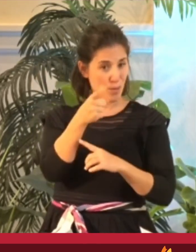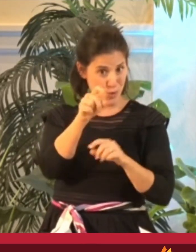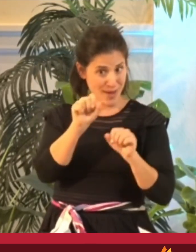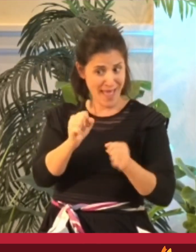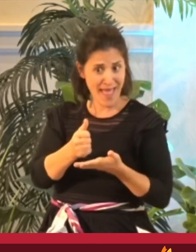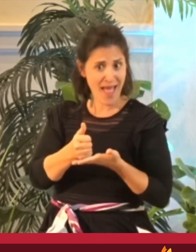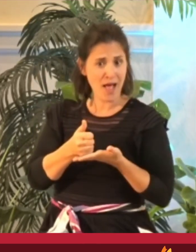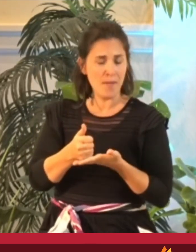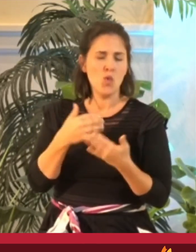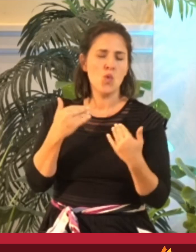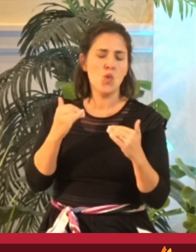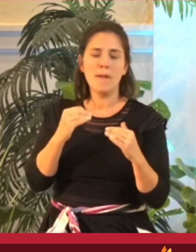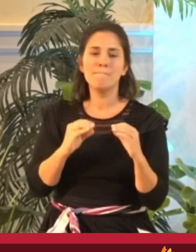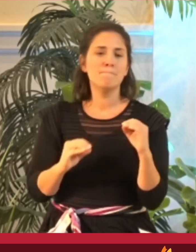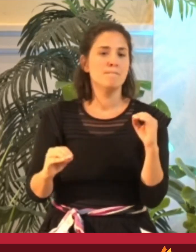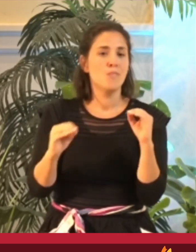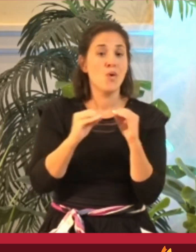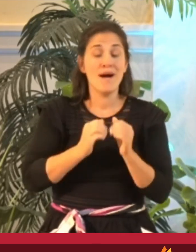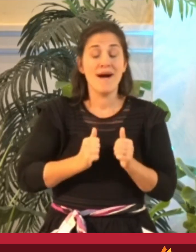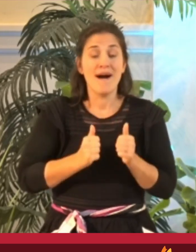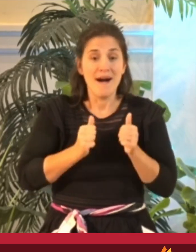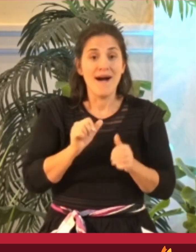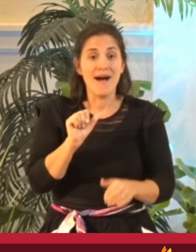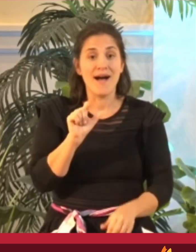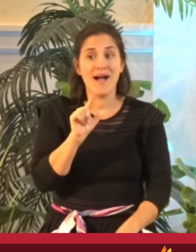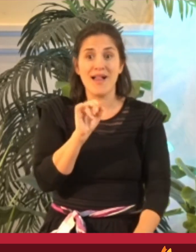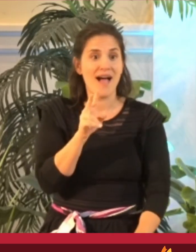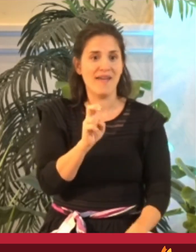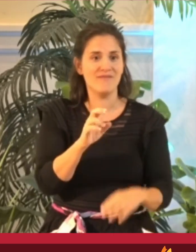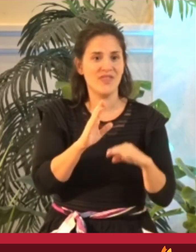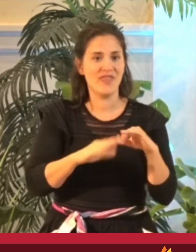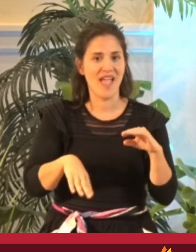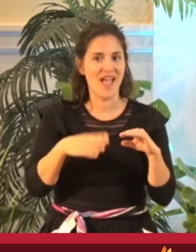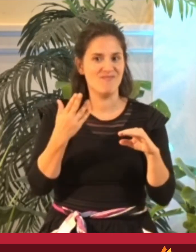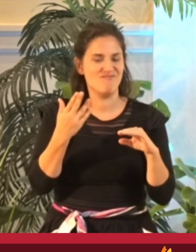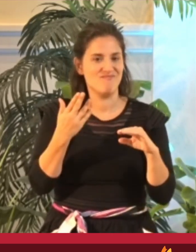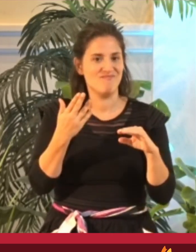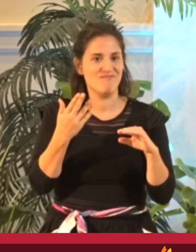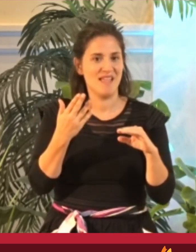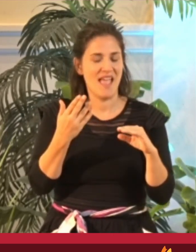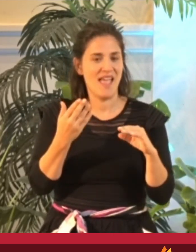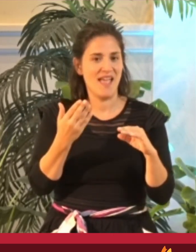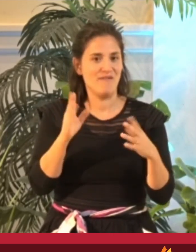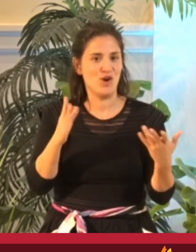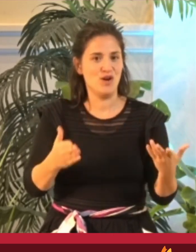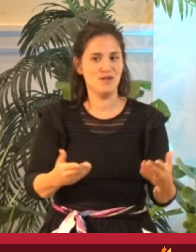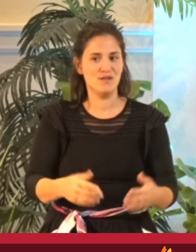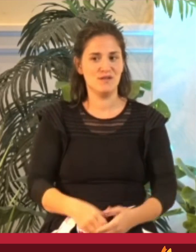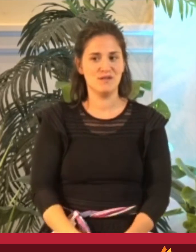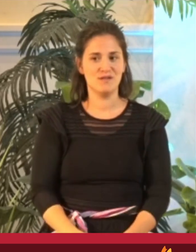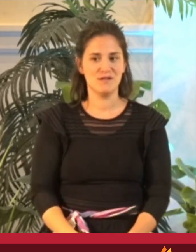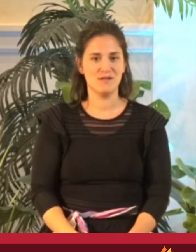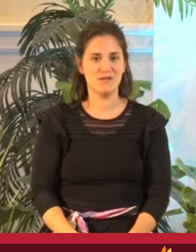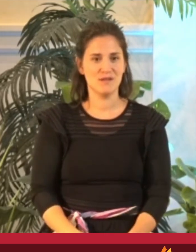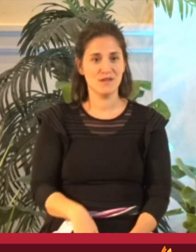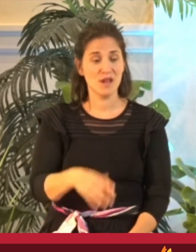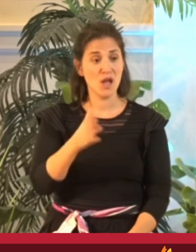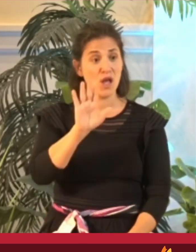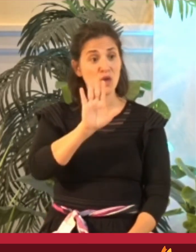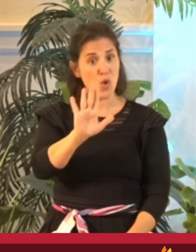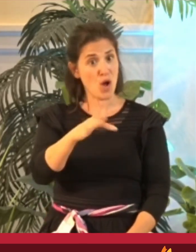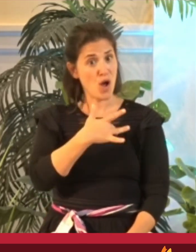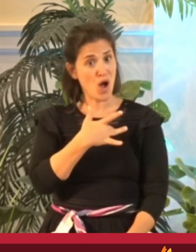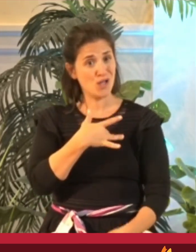connected, more human. When we stay open-hearted and refuse to let the world's pain